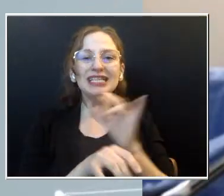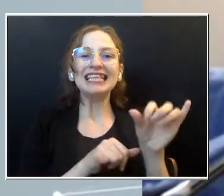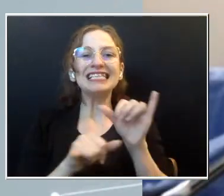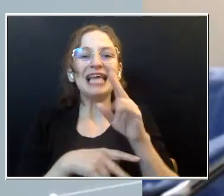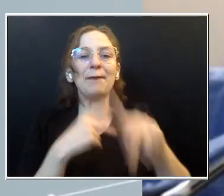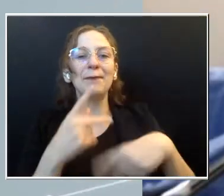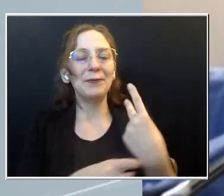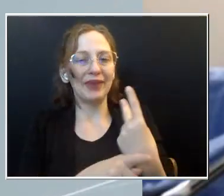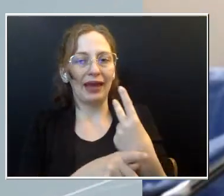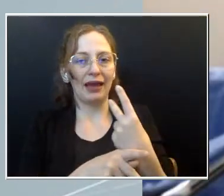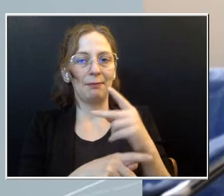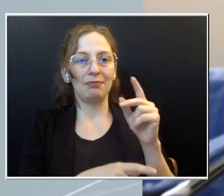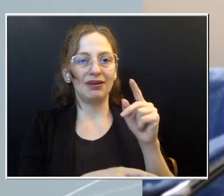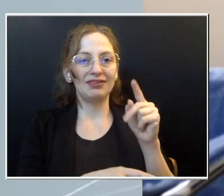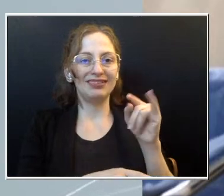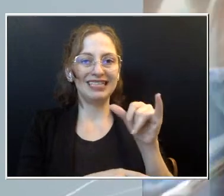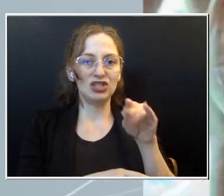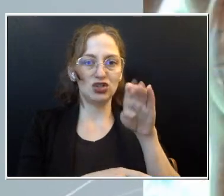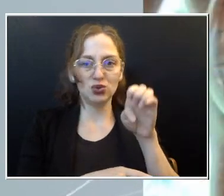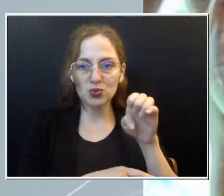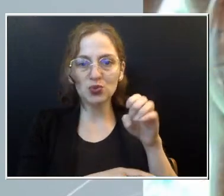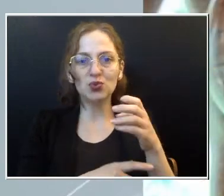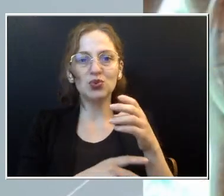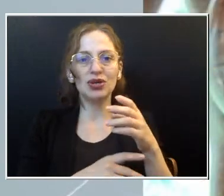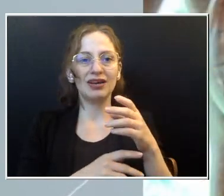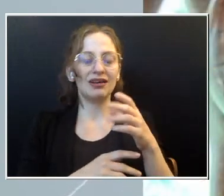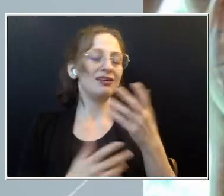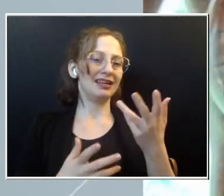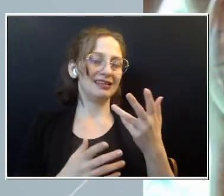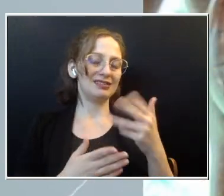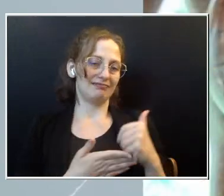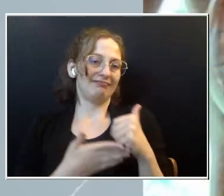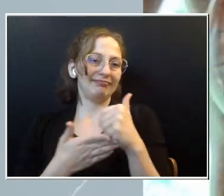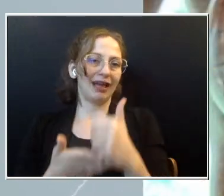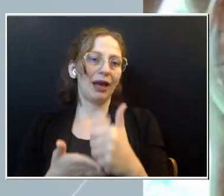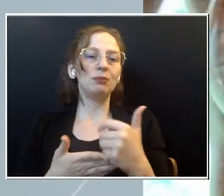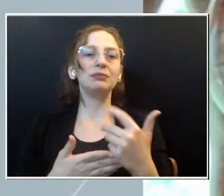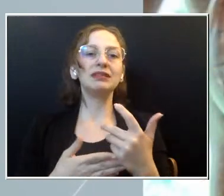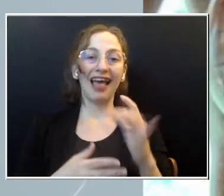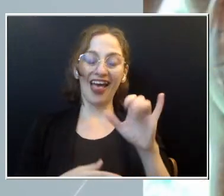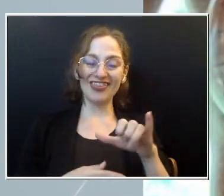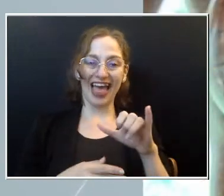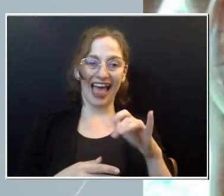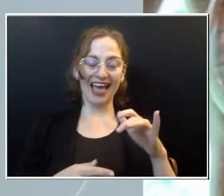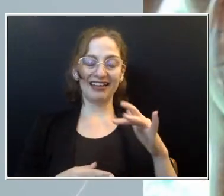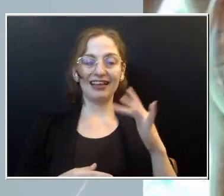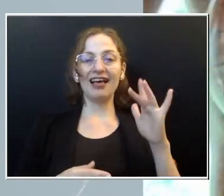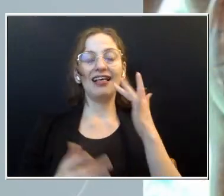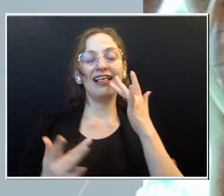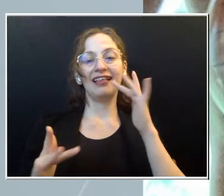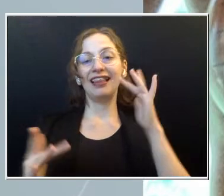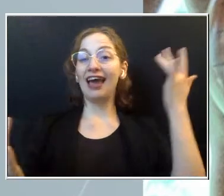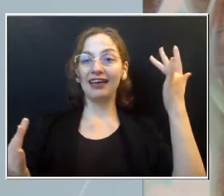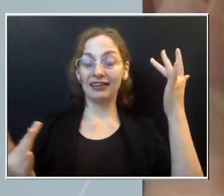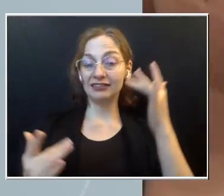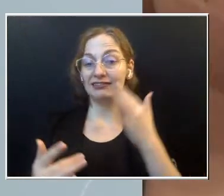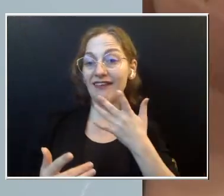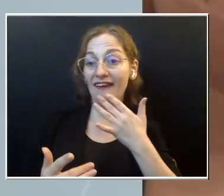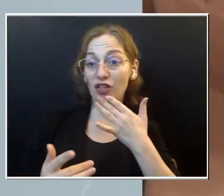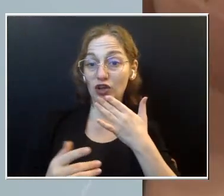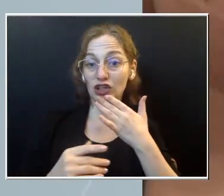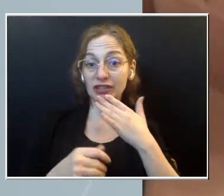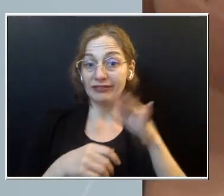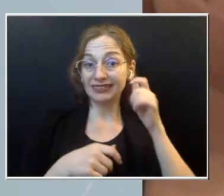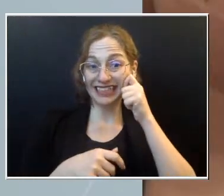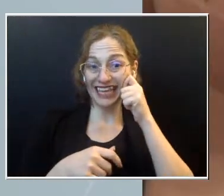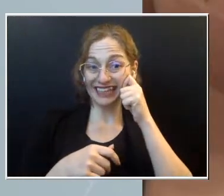lighter skin in the center of each breast, that is from the tummy. That is the tummy and that's skin. the end result? And there's an